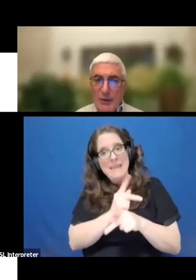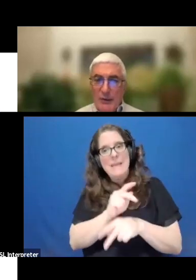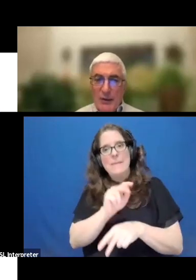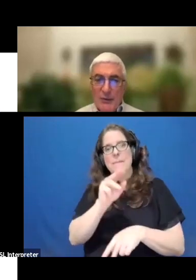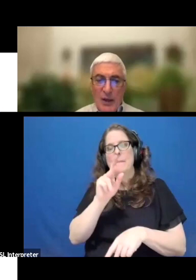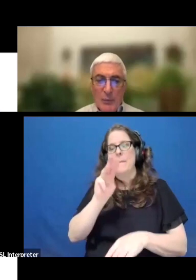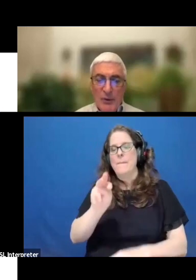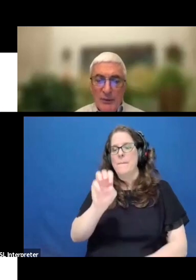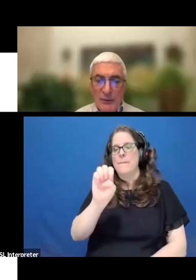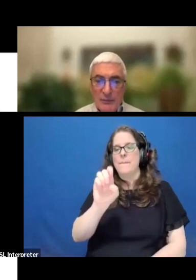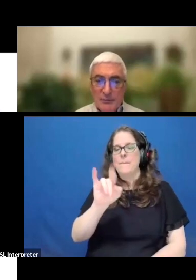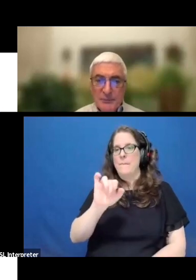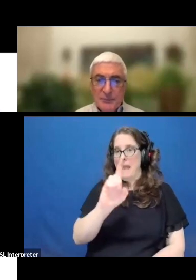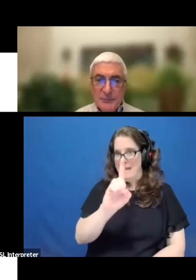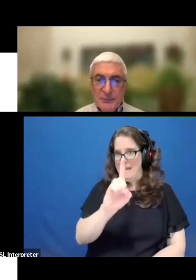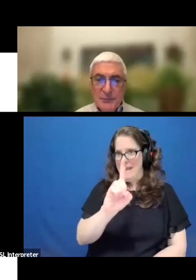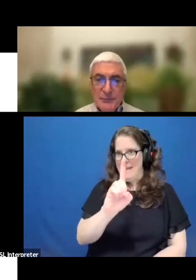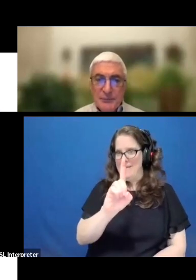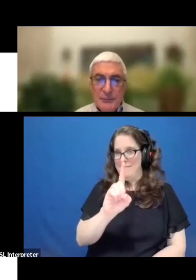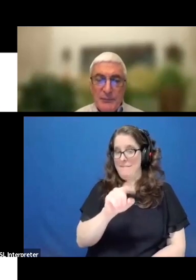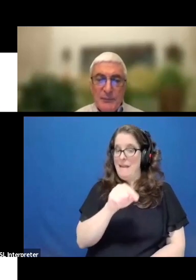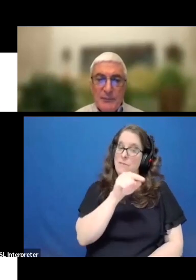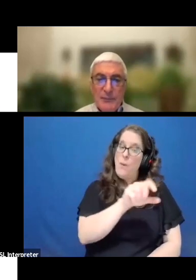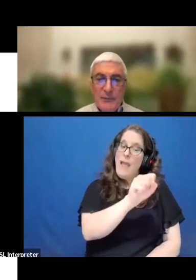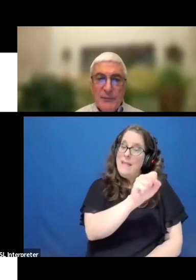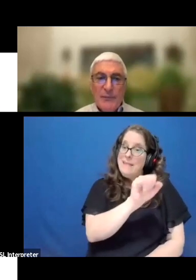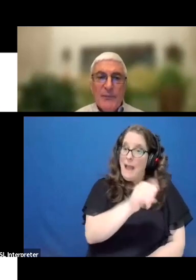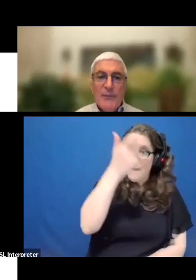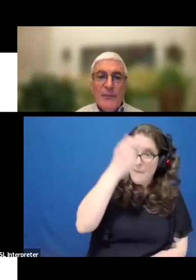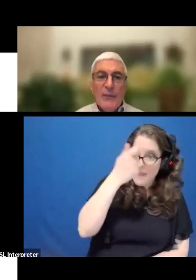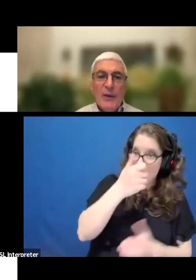stops. Next slide, please.